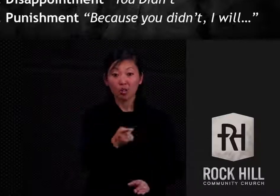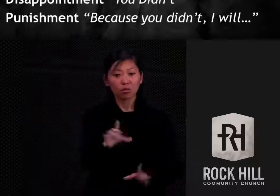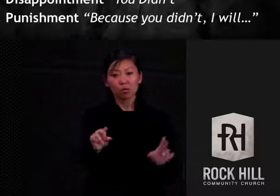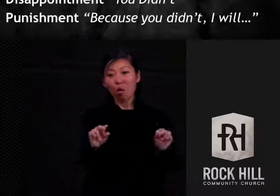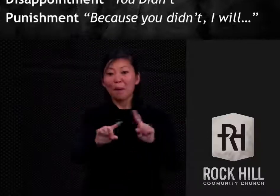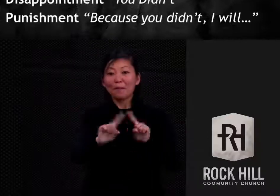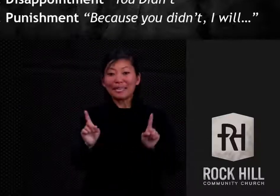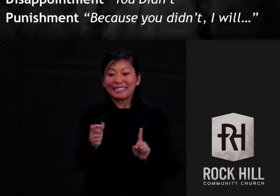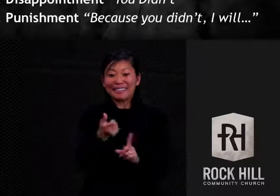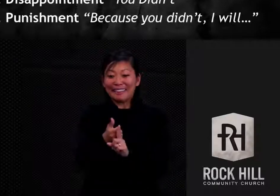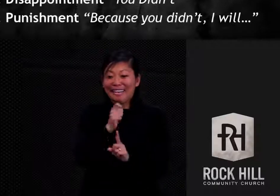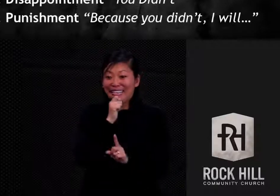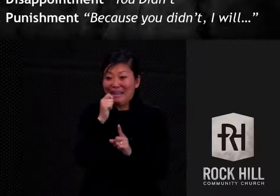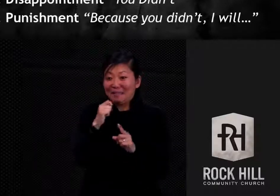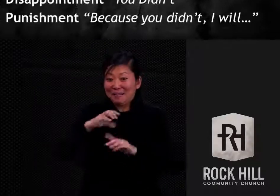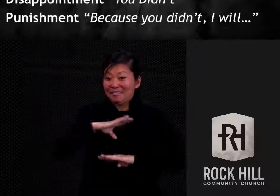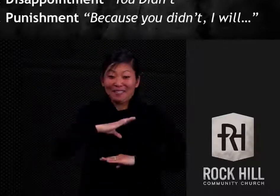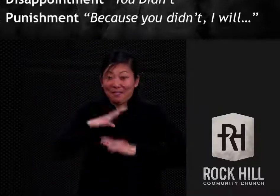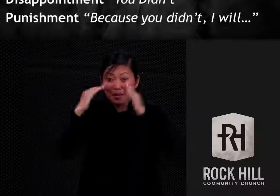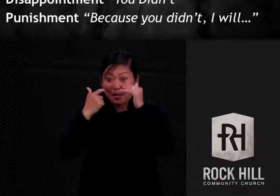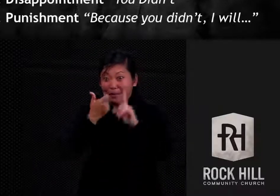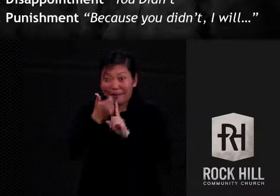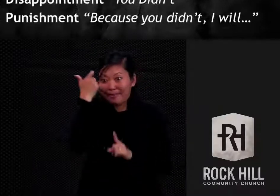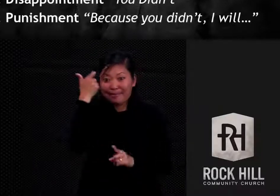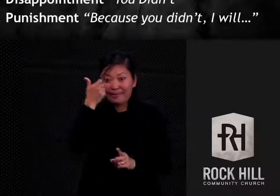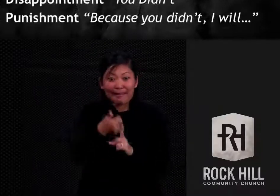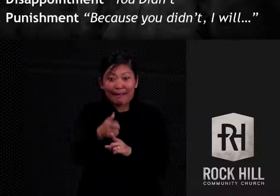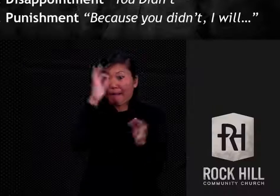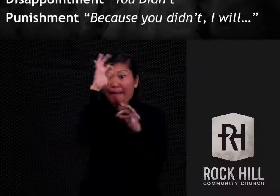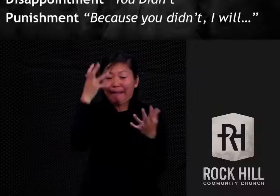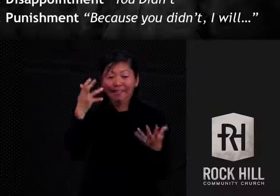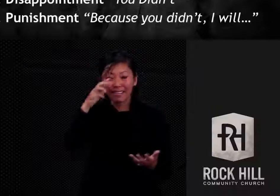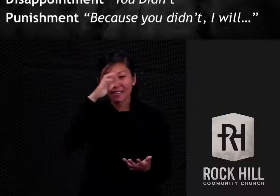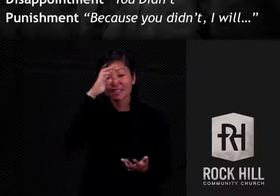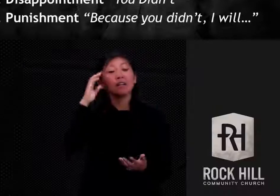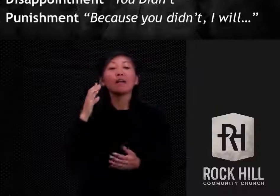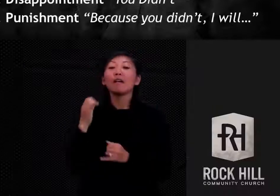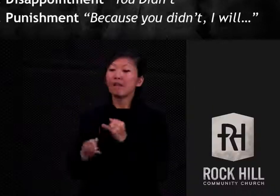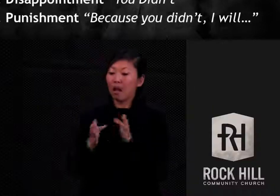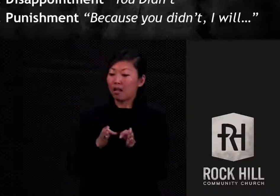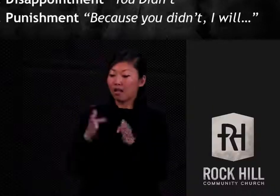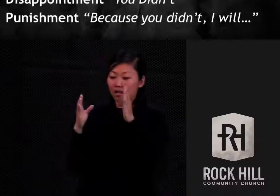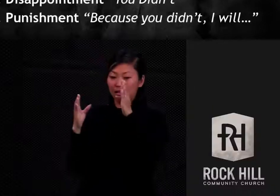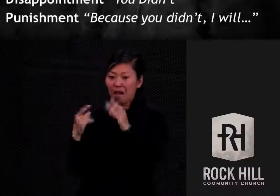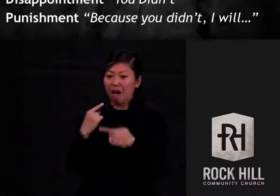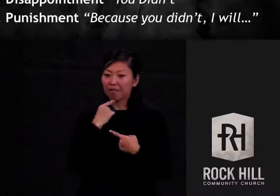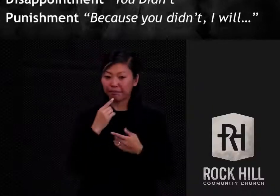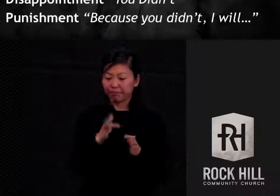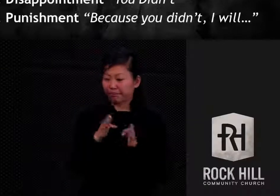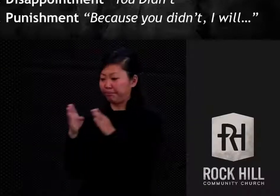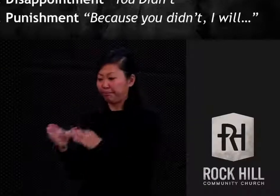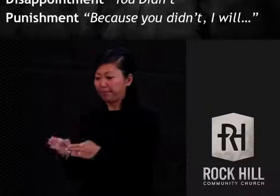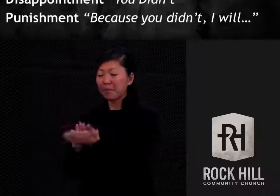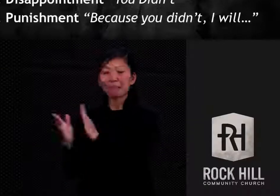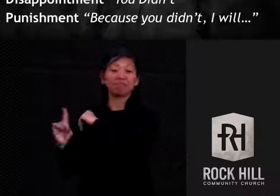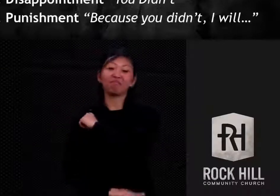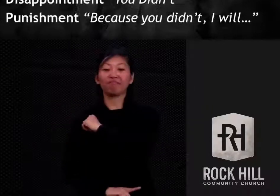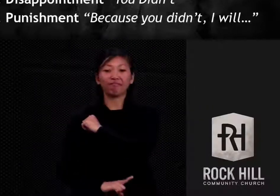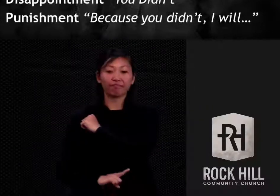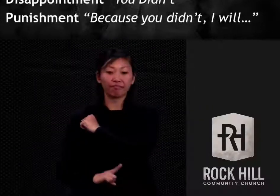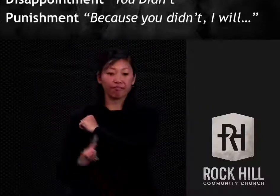they have failed to meet our expectations. Finally, when it gives birth fully, it leads to